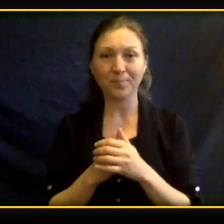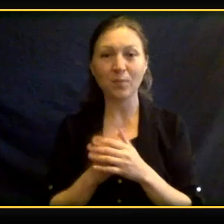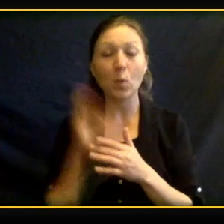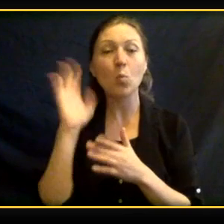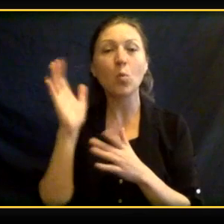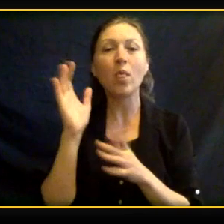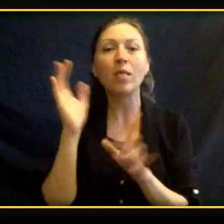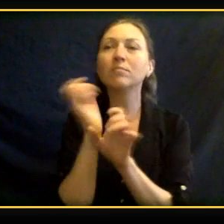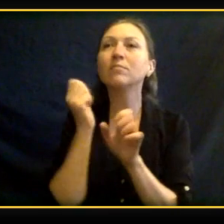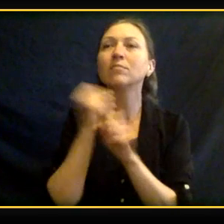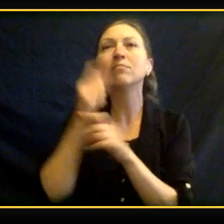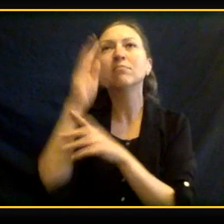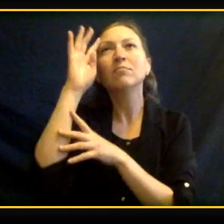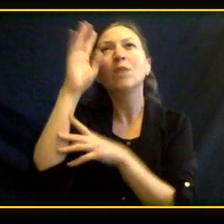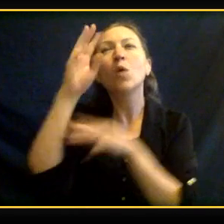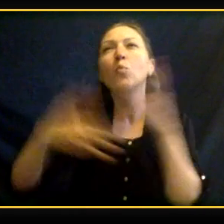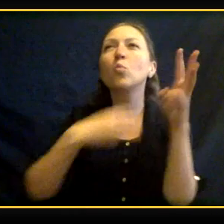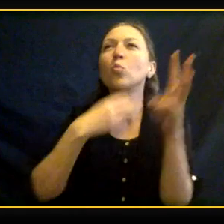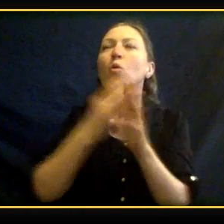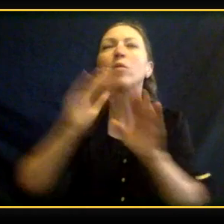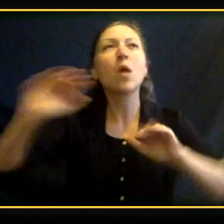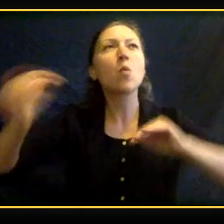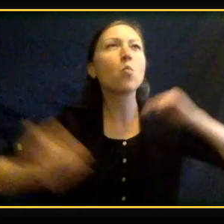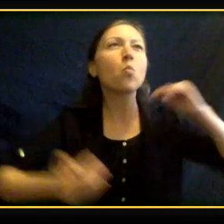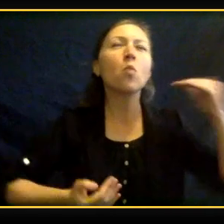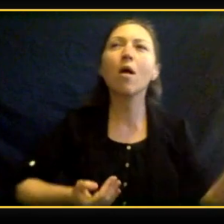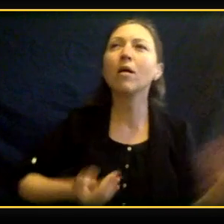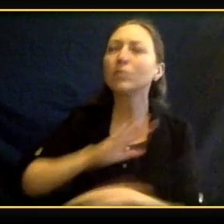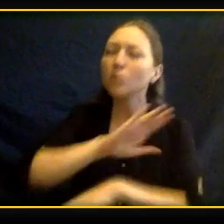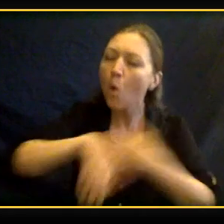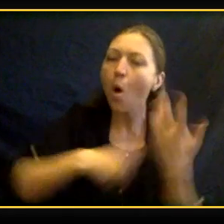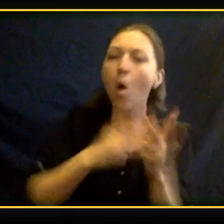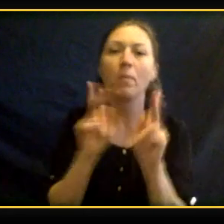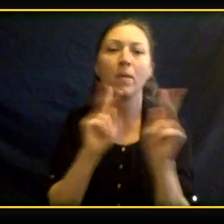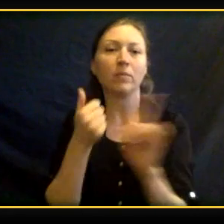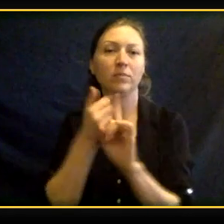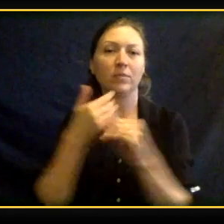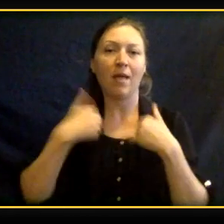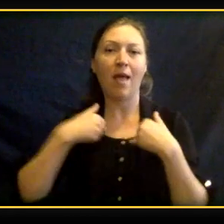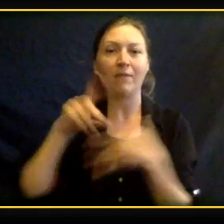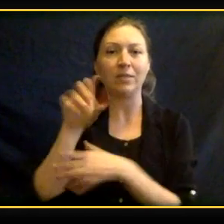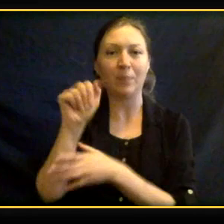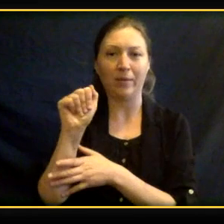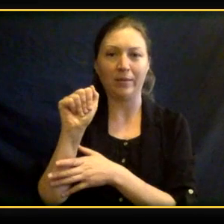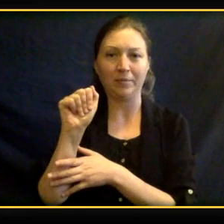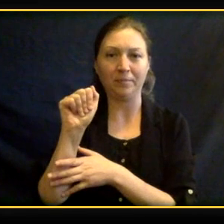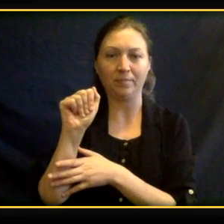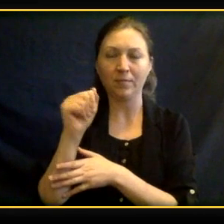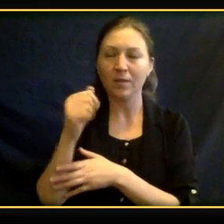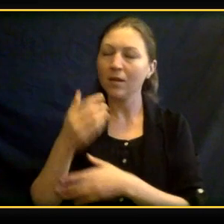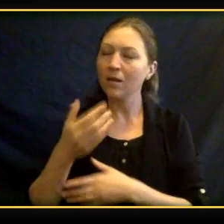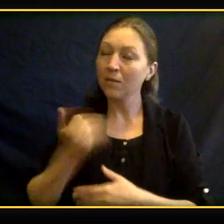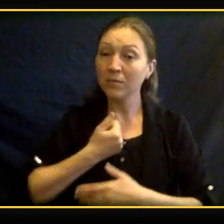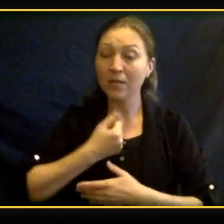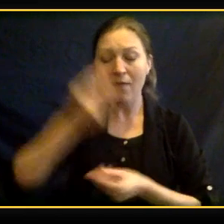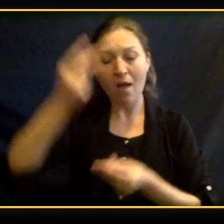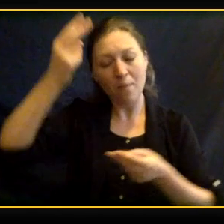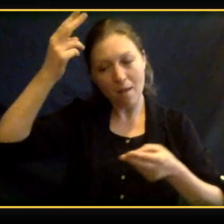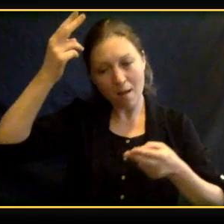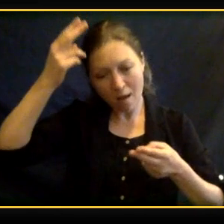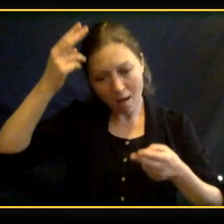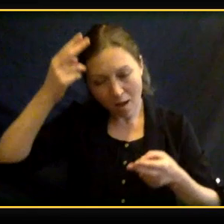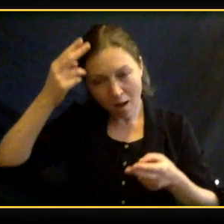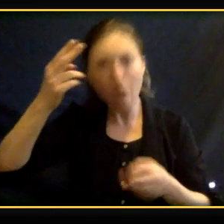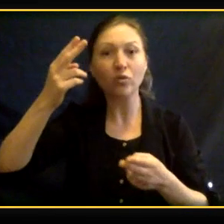welcomes people with disabilities. I am honored to be involved in this event that celebrates their great work,